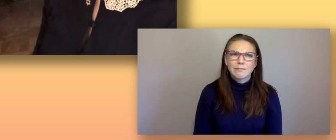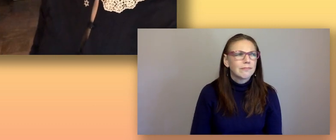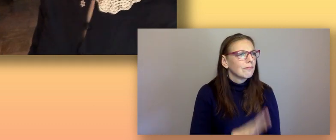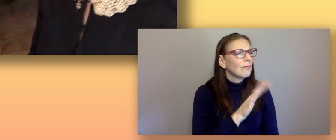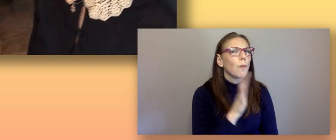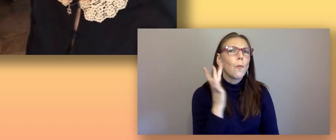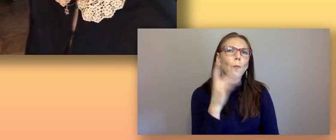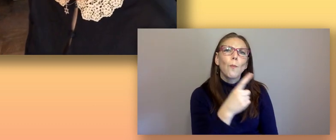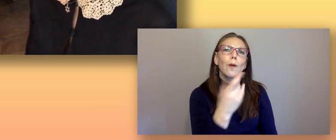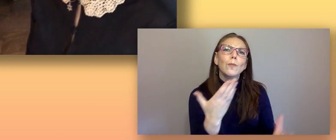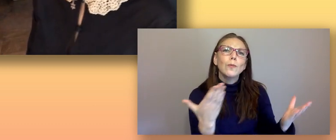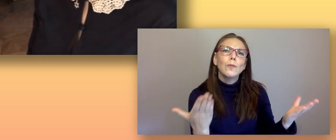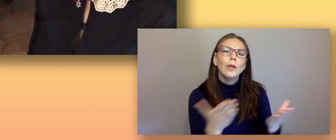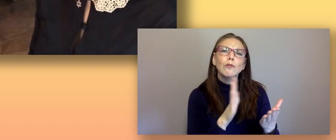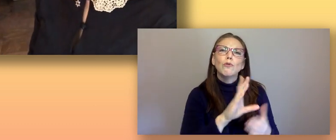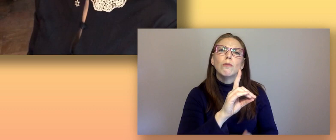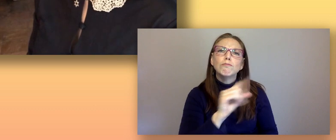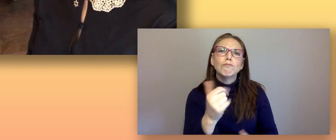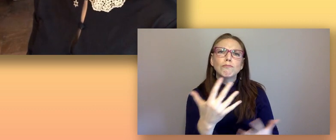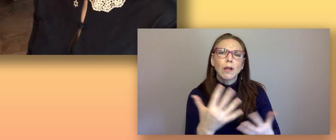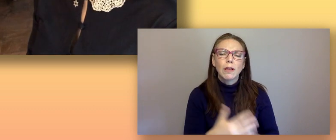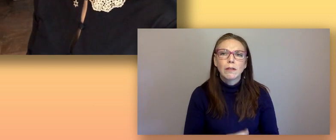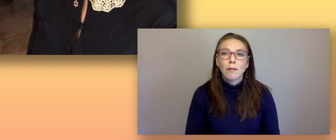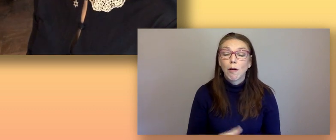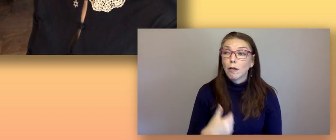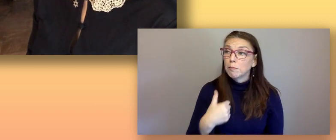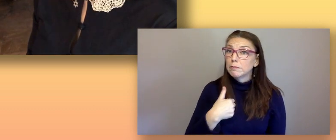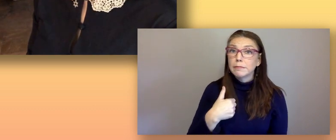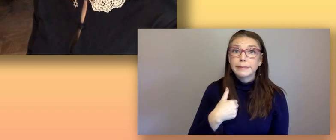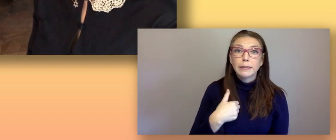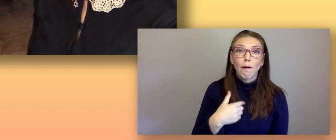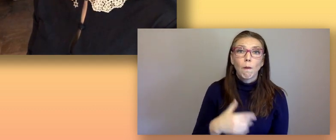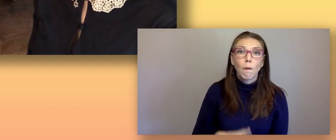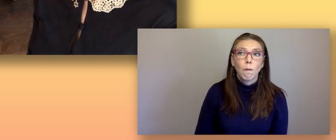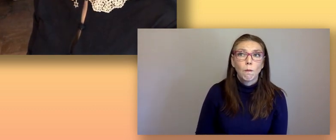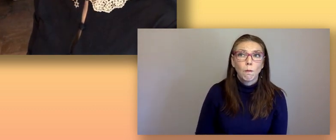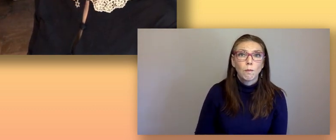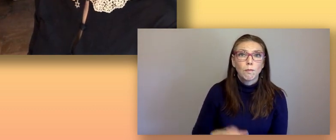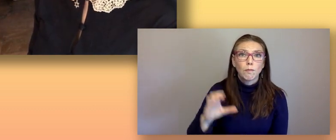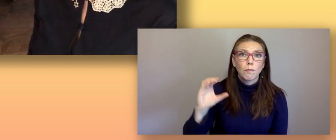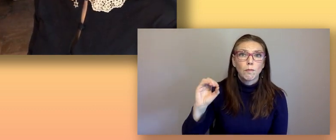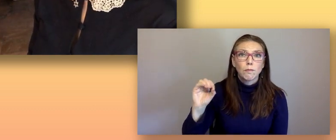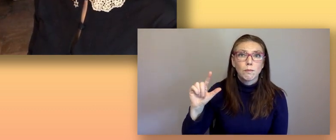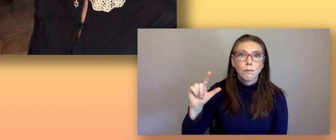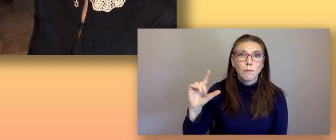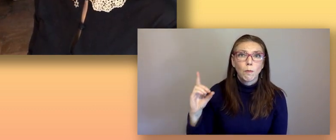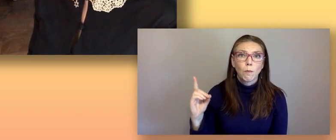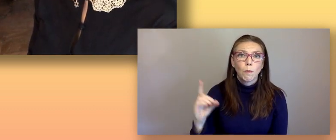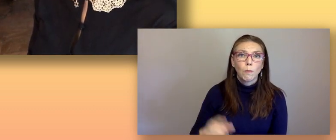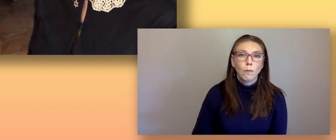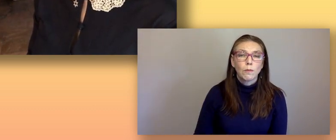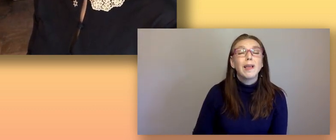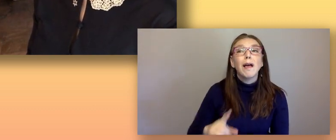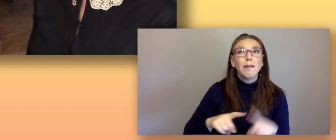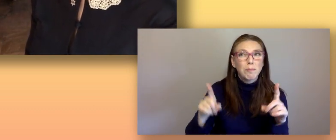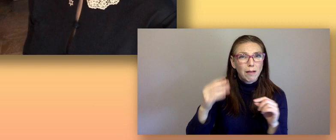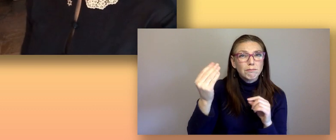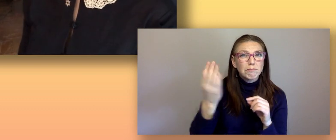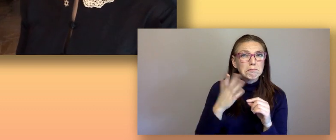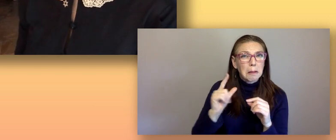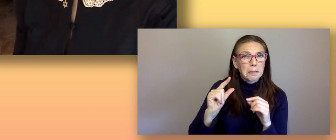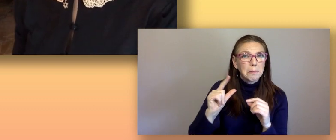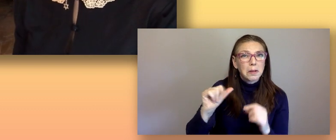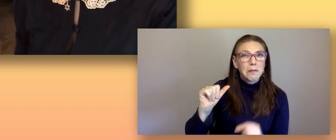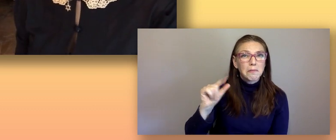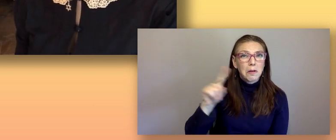you here? What's your disability? Oh, me? Oh, I'm just old. Although they do say I have